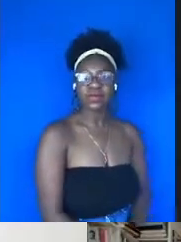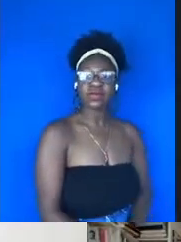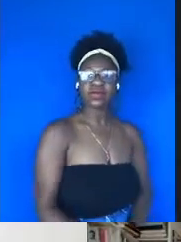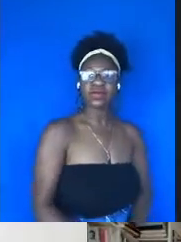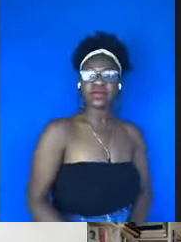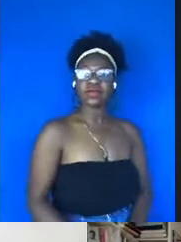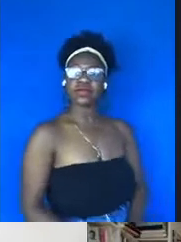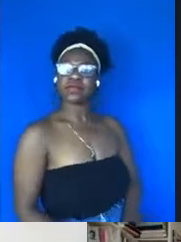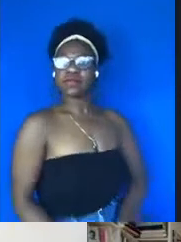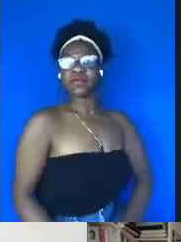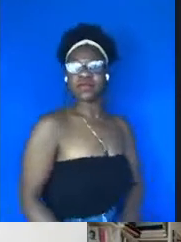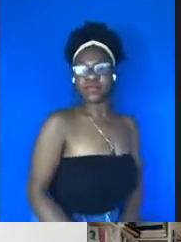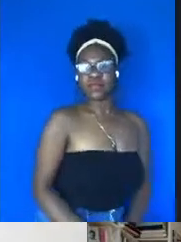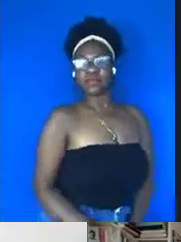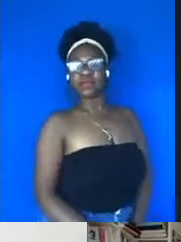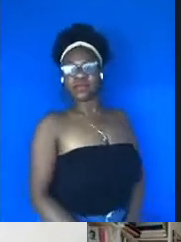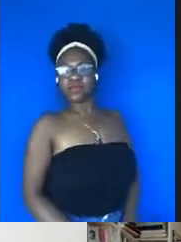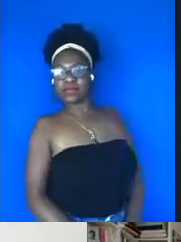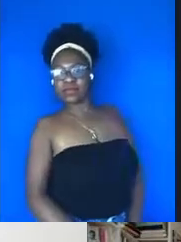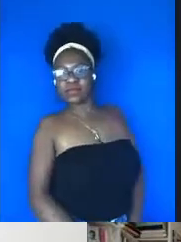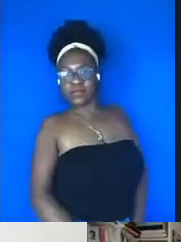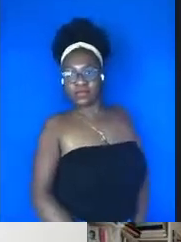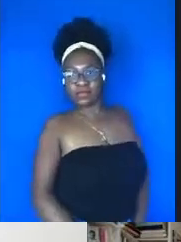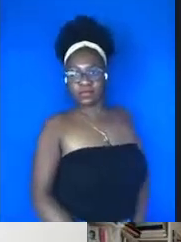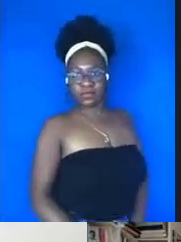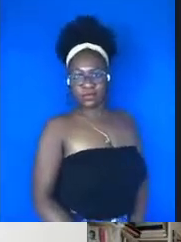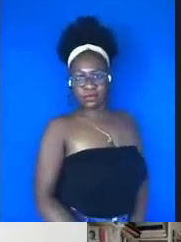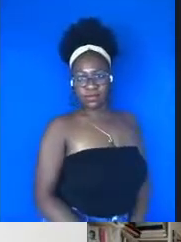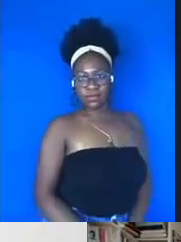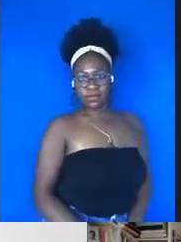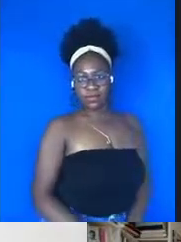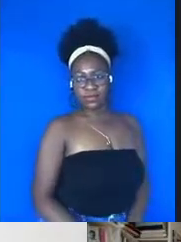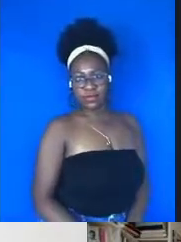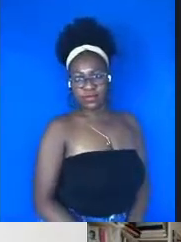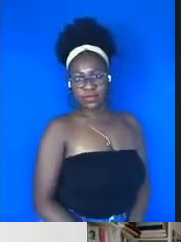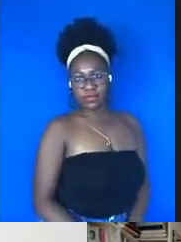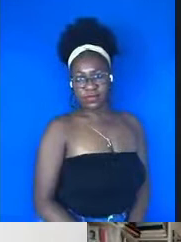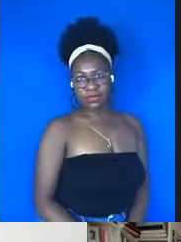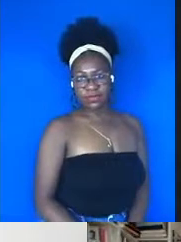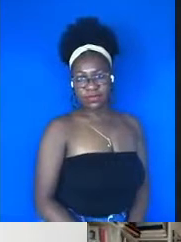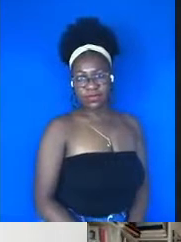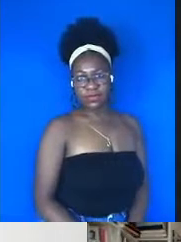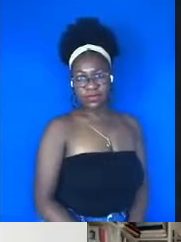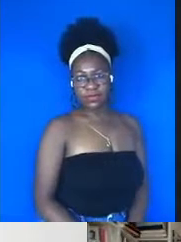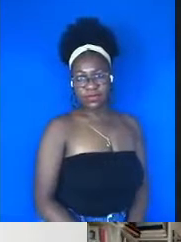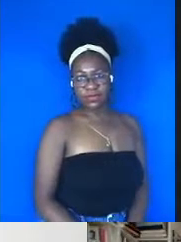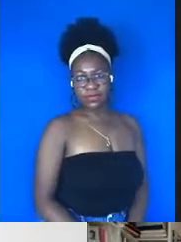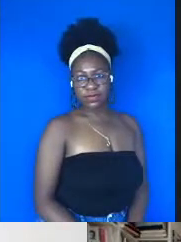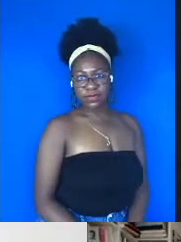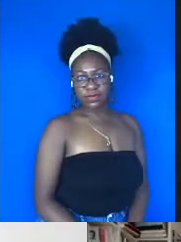So my question is, why is there so much shame and punishment revolving them? Like, why is there